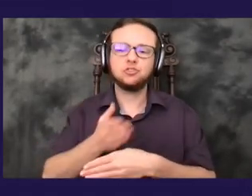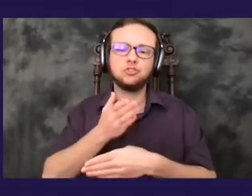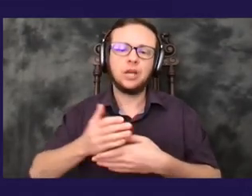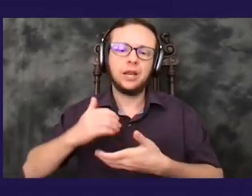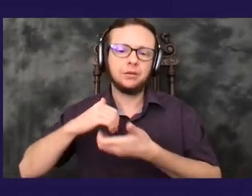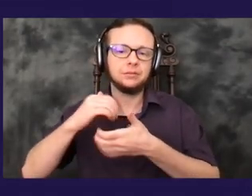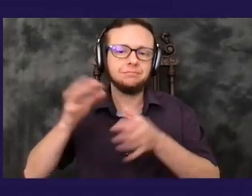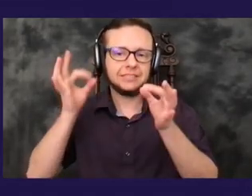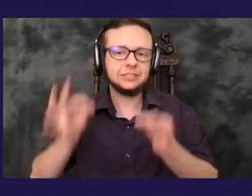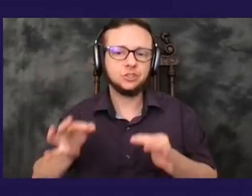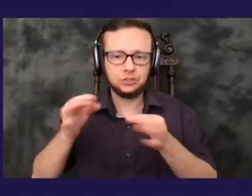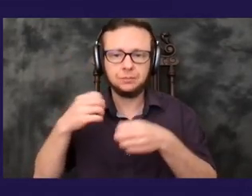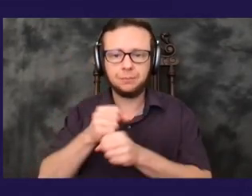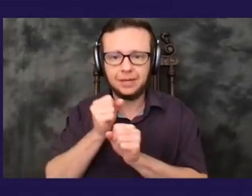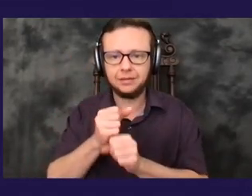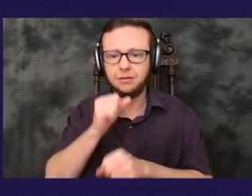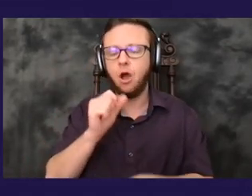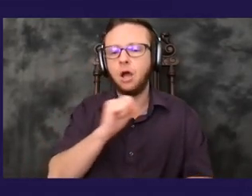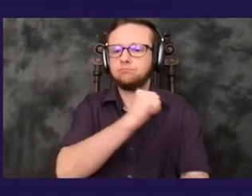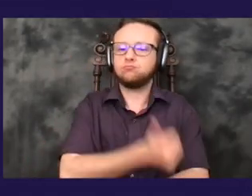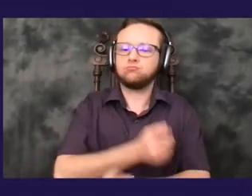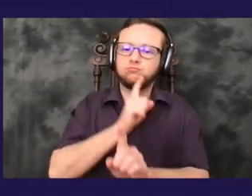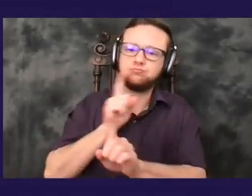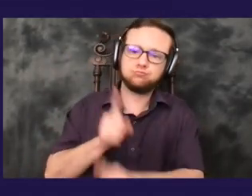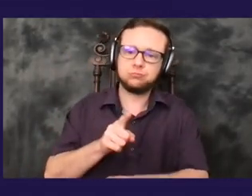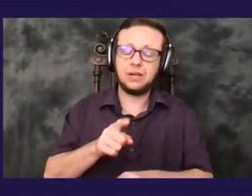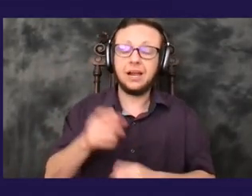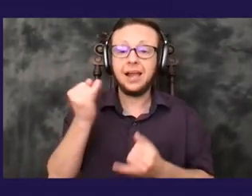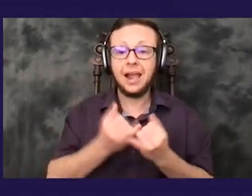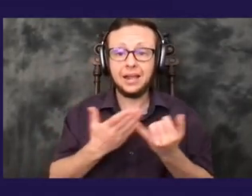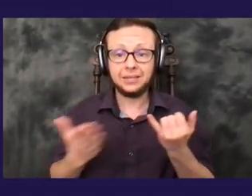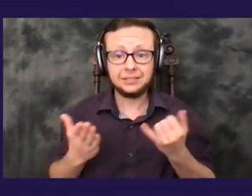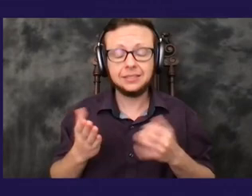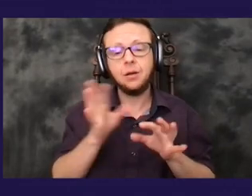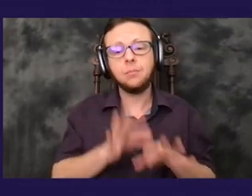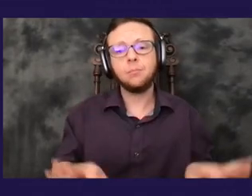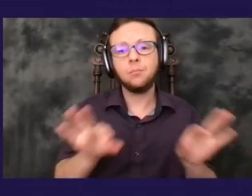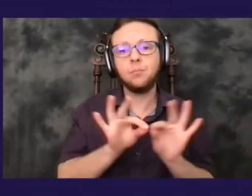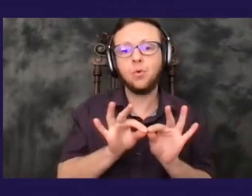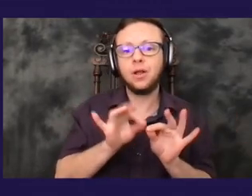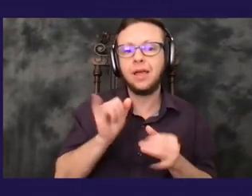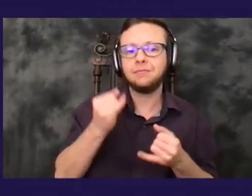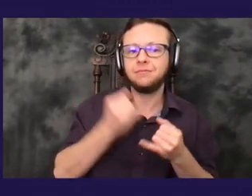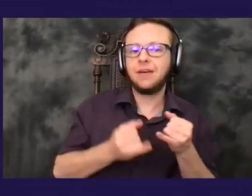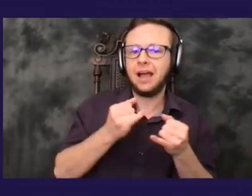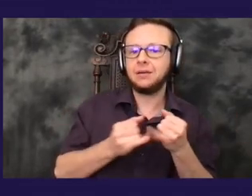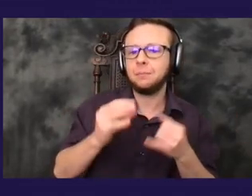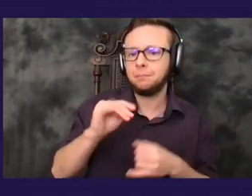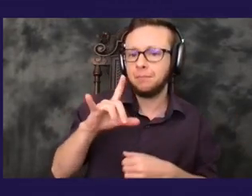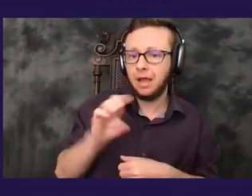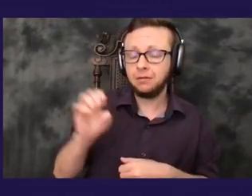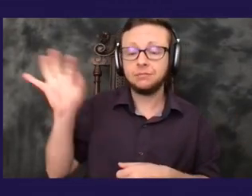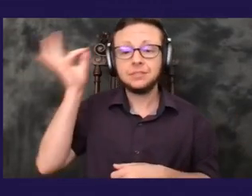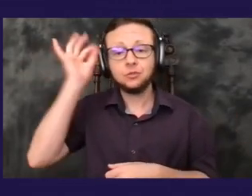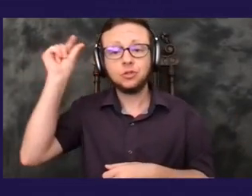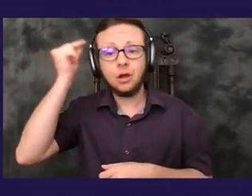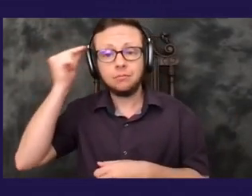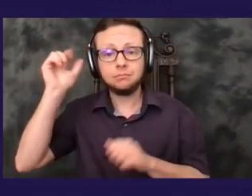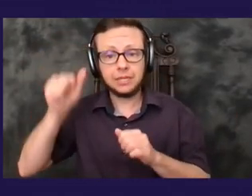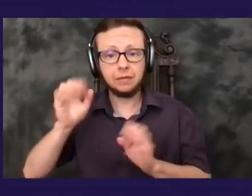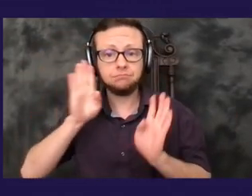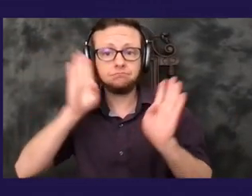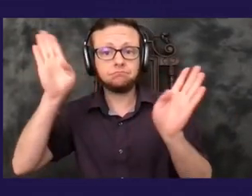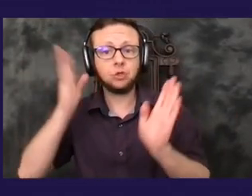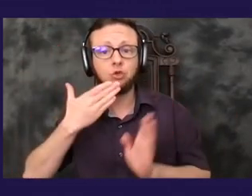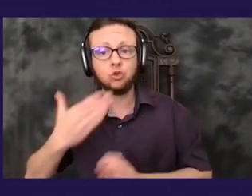authoritarian. And the last thing I wanted to emphasize is just the importance of that final mile. Our federal government can come up with great ideas, but if it doesn't get through at that